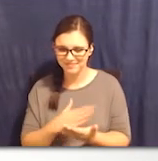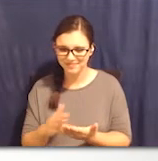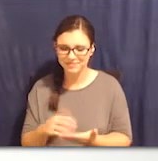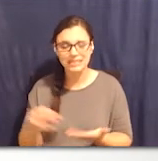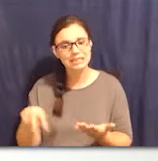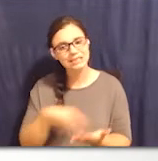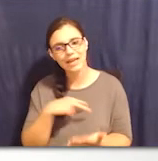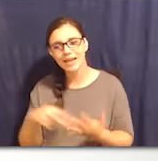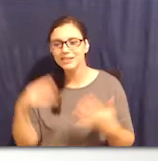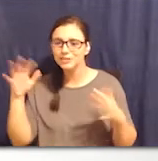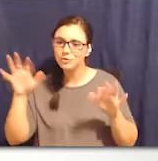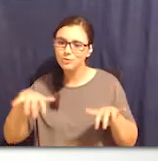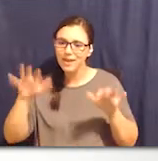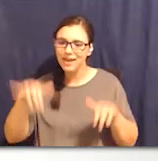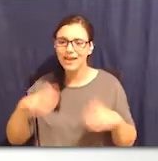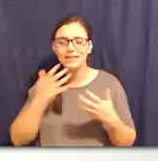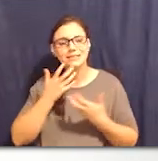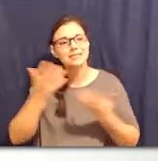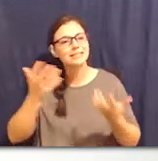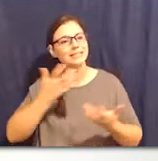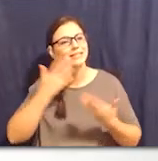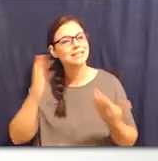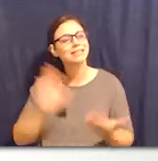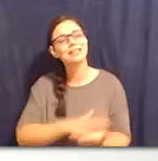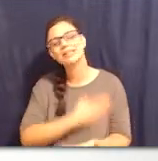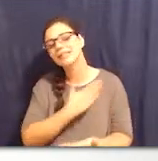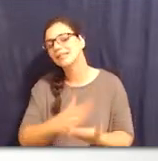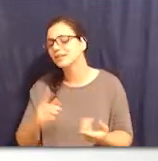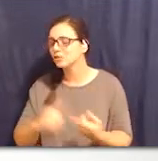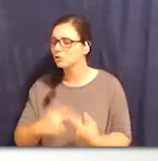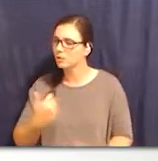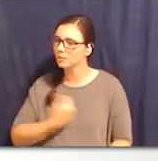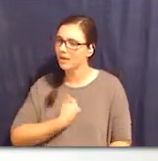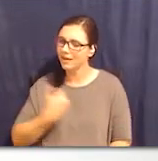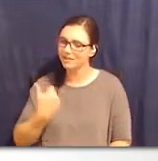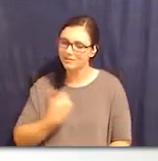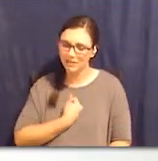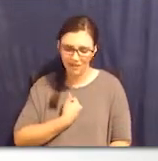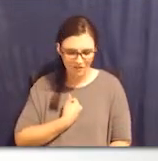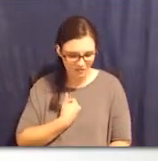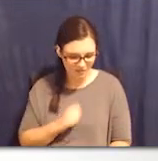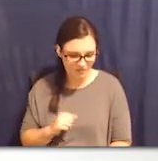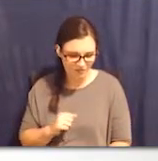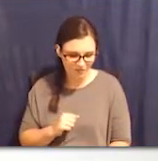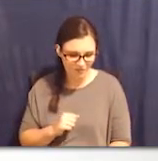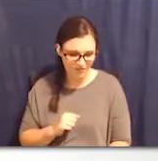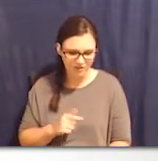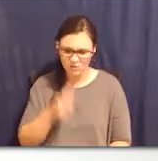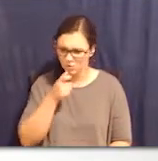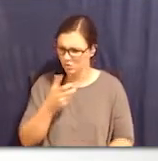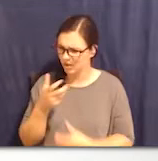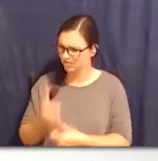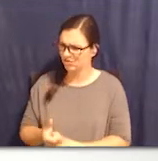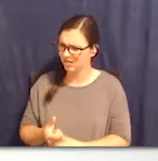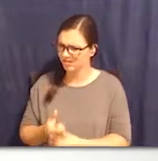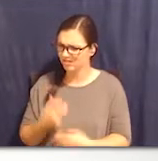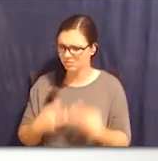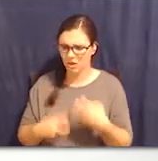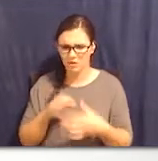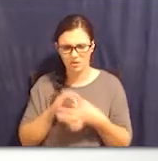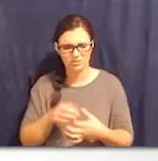And dance in the rain, singing out loud, still to myself, with troubles to